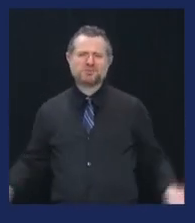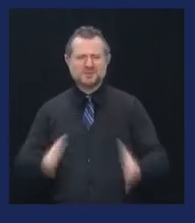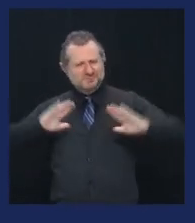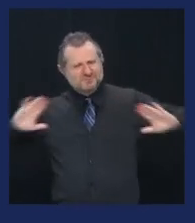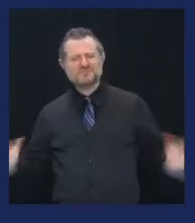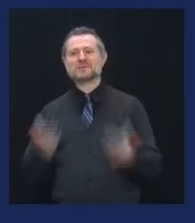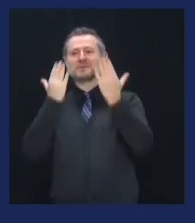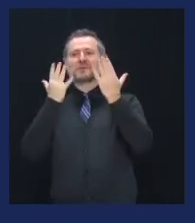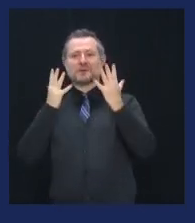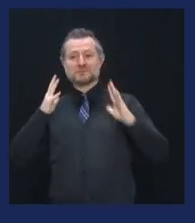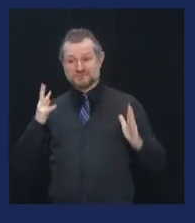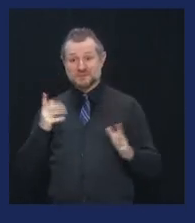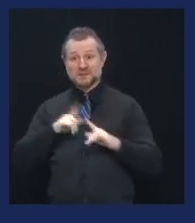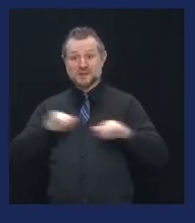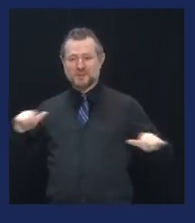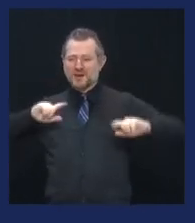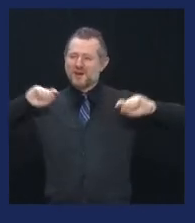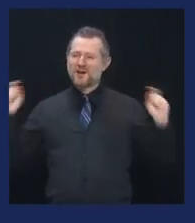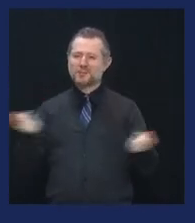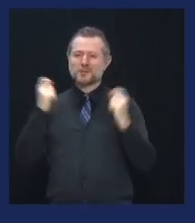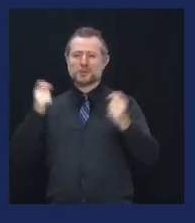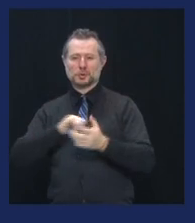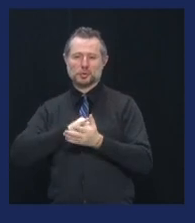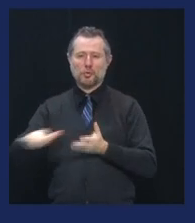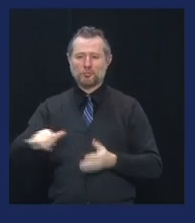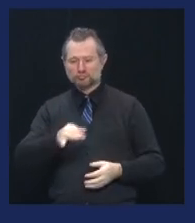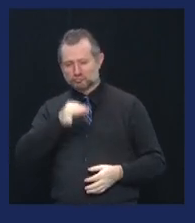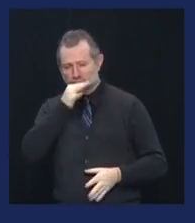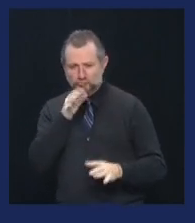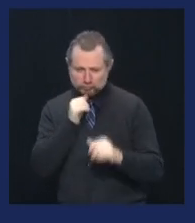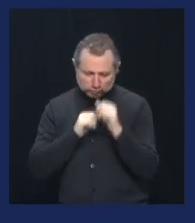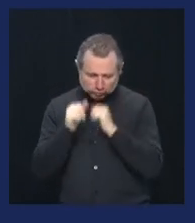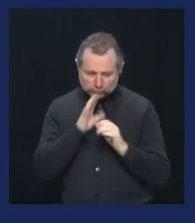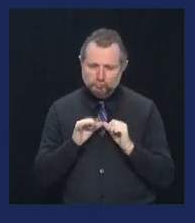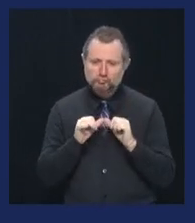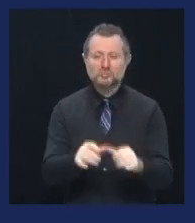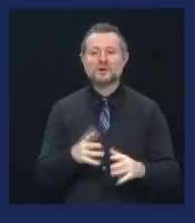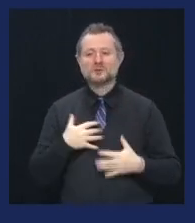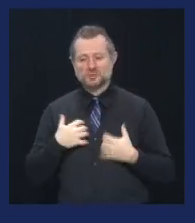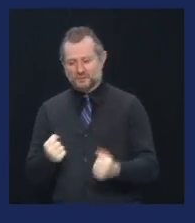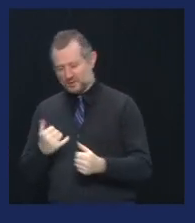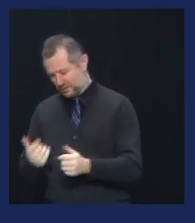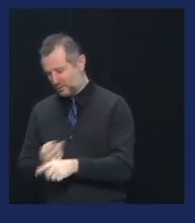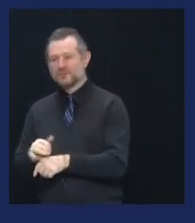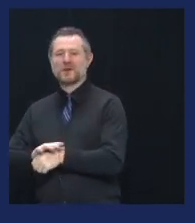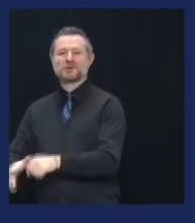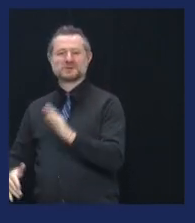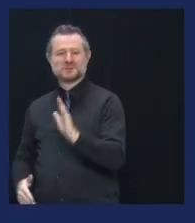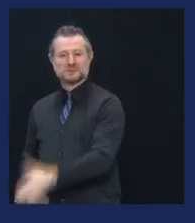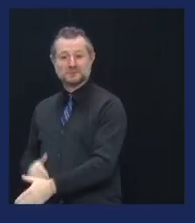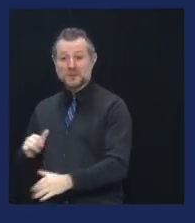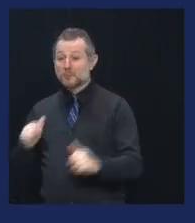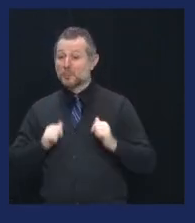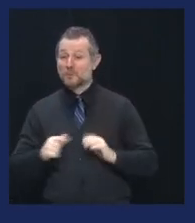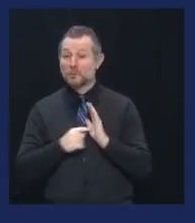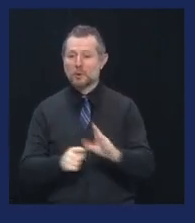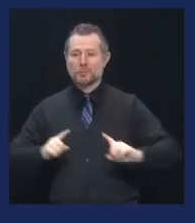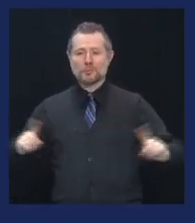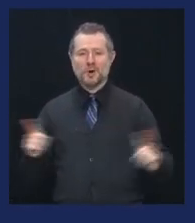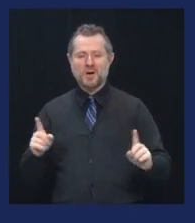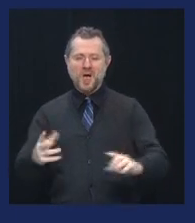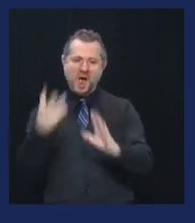and recovery from the COVID pandemic. Performances and exhibitions will be held at outdoor sites in New York City and across